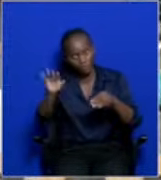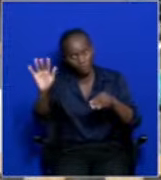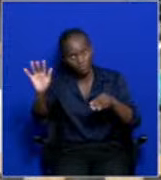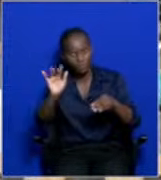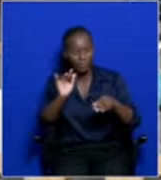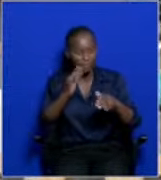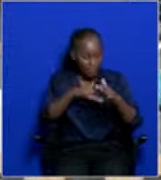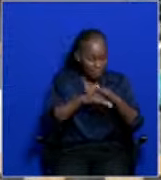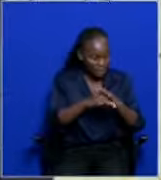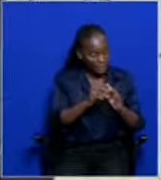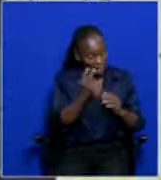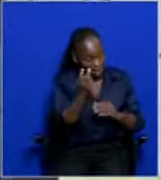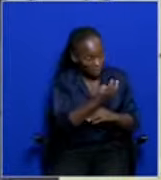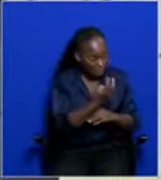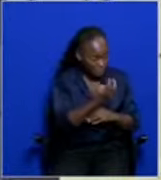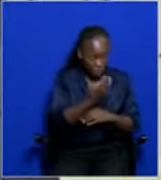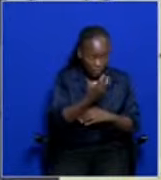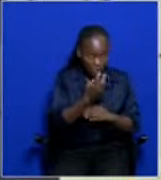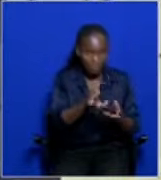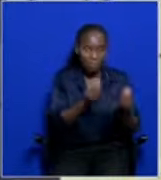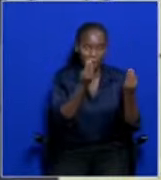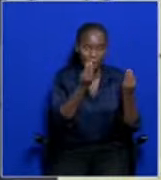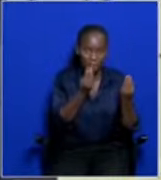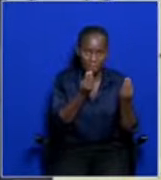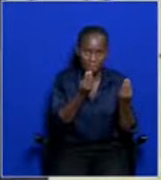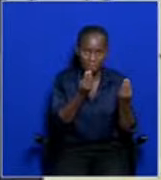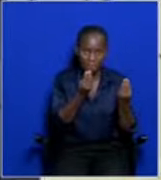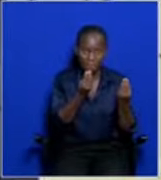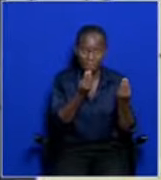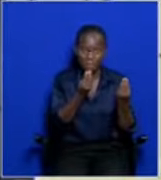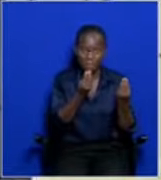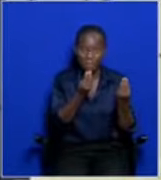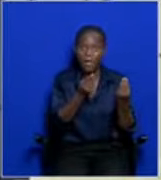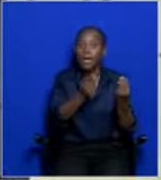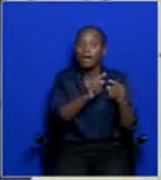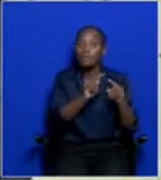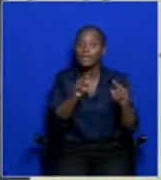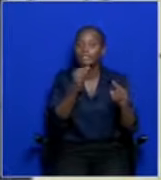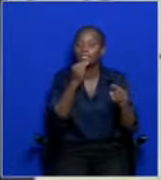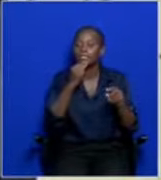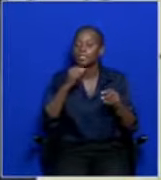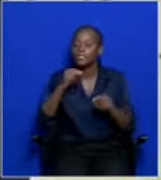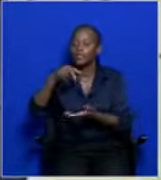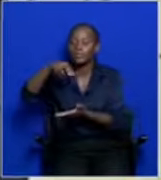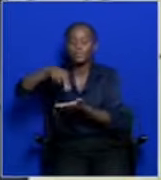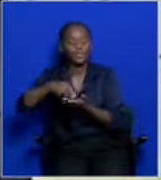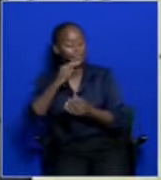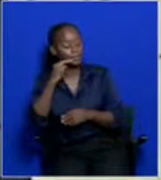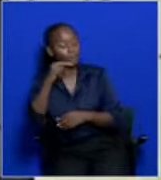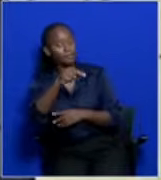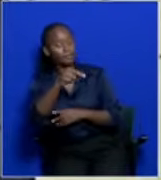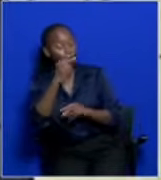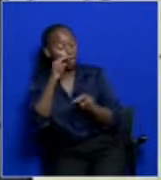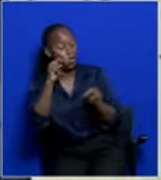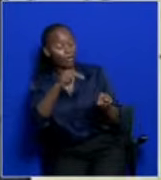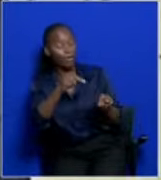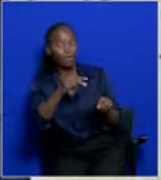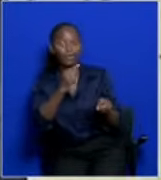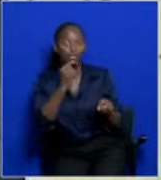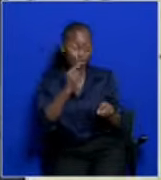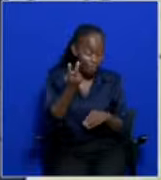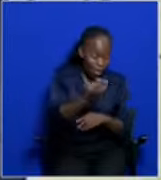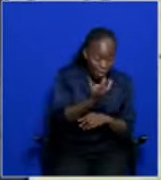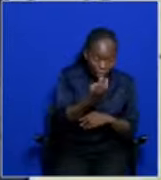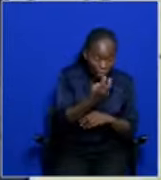stones, he was there standing, and I had to ask him, does this belong to you?